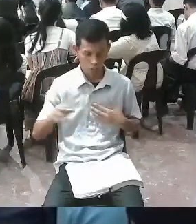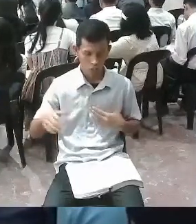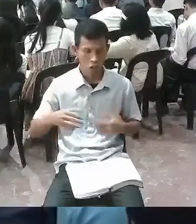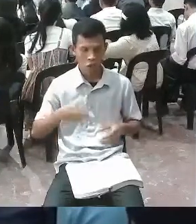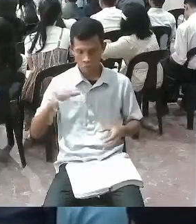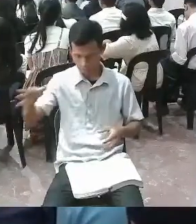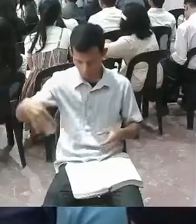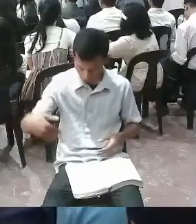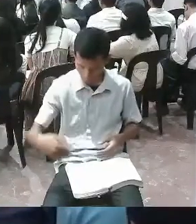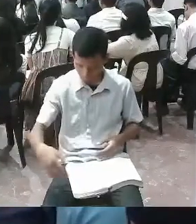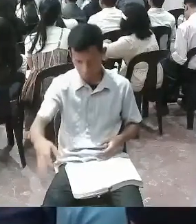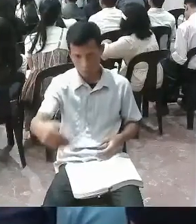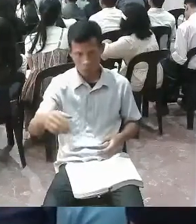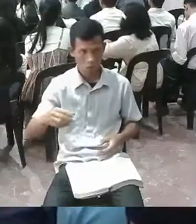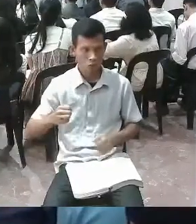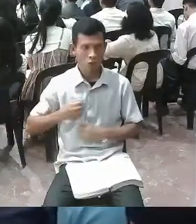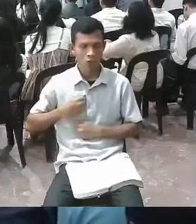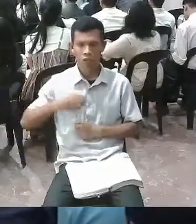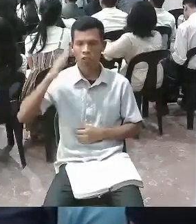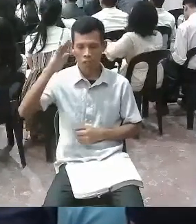commander,